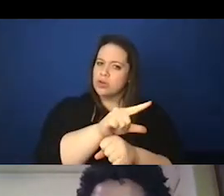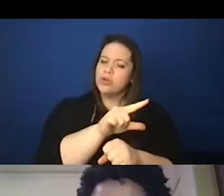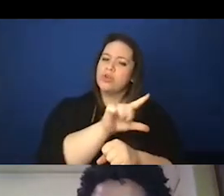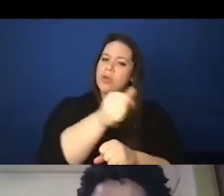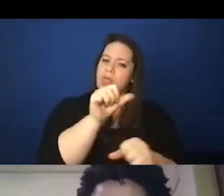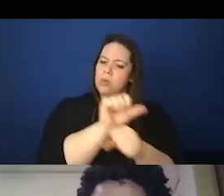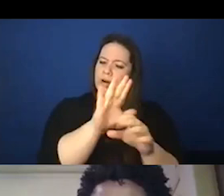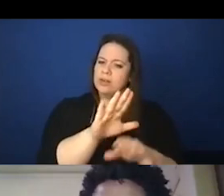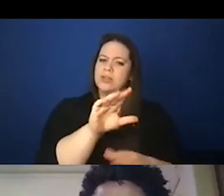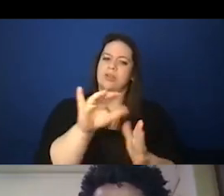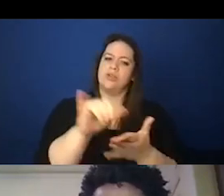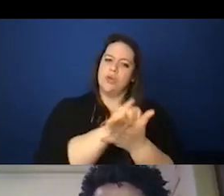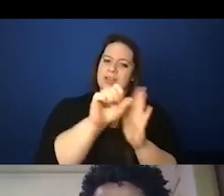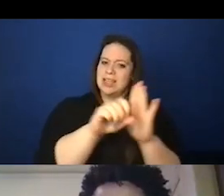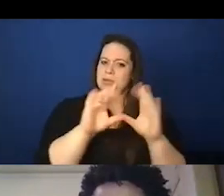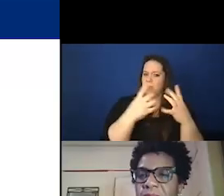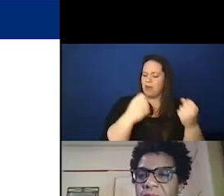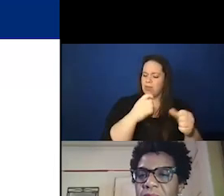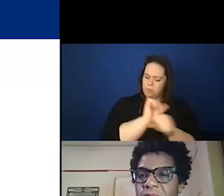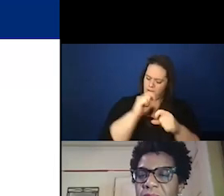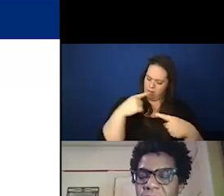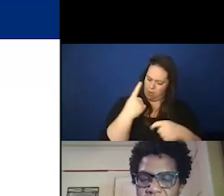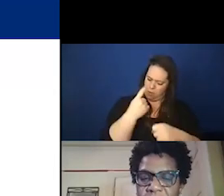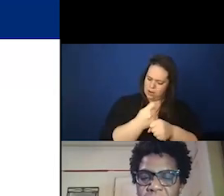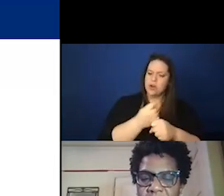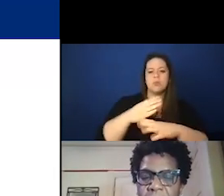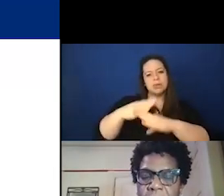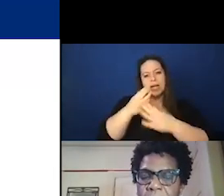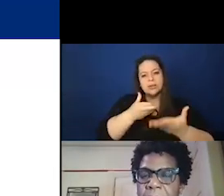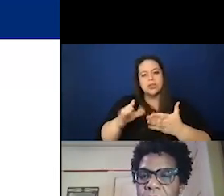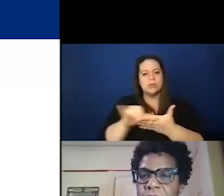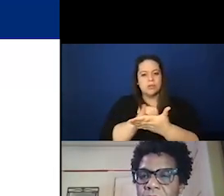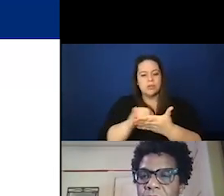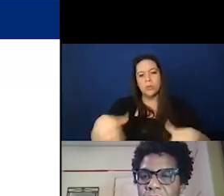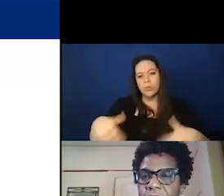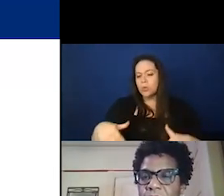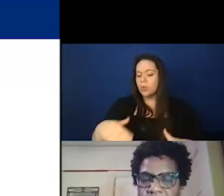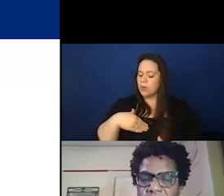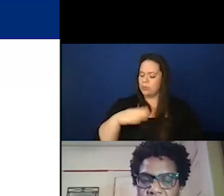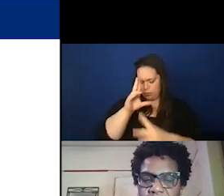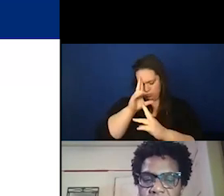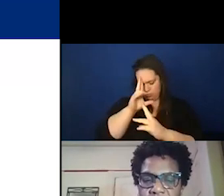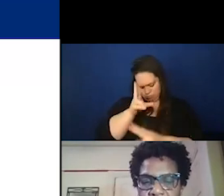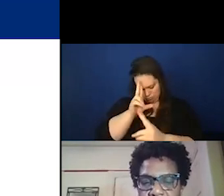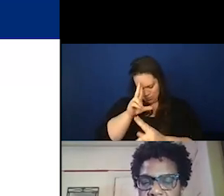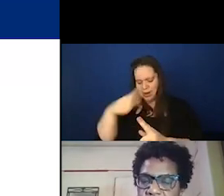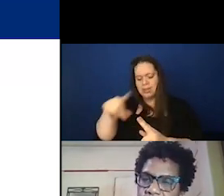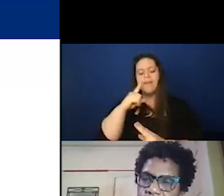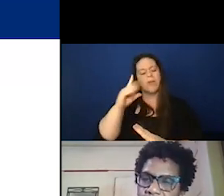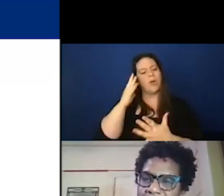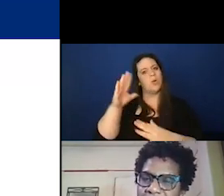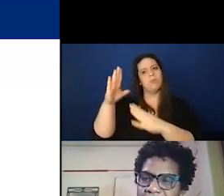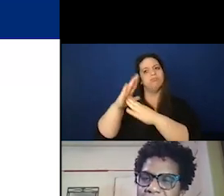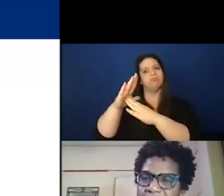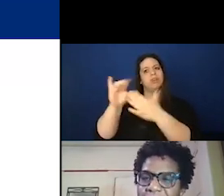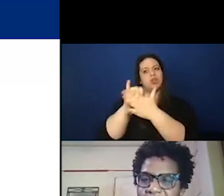very hard through the last year to protect and serve New Yorkers. So my hat's off to all of you at the outstanding New York State